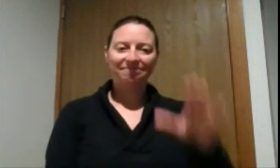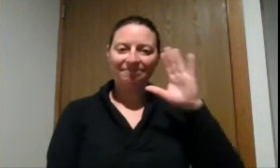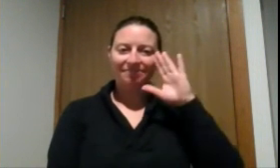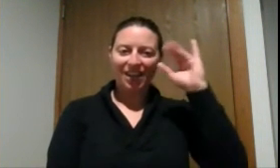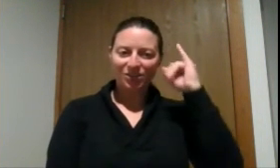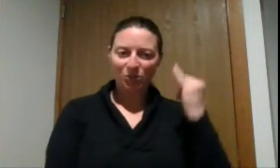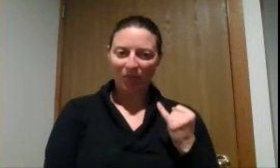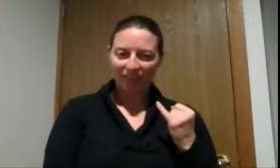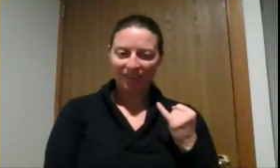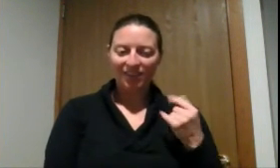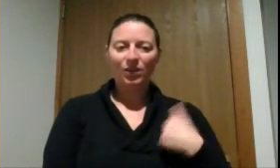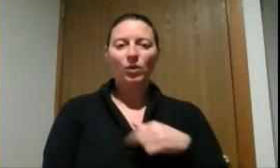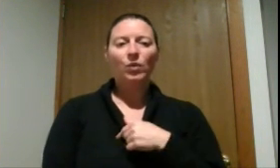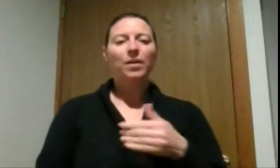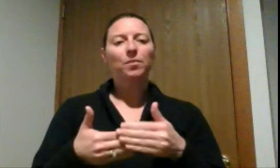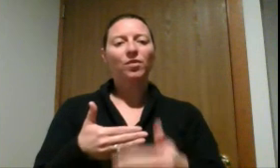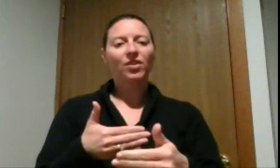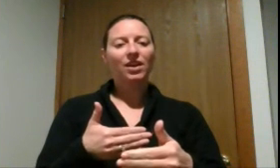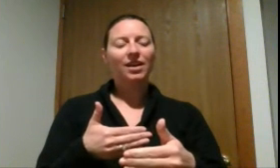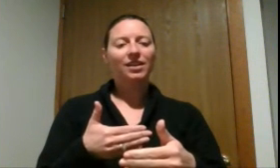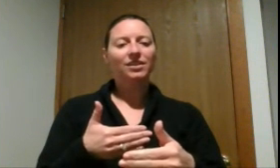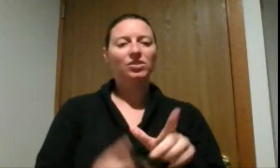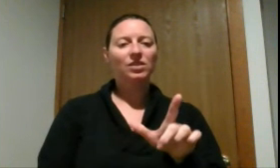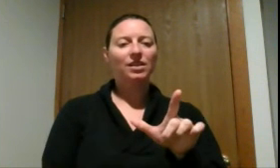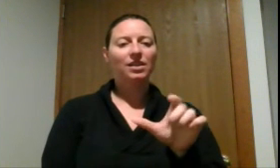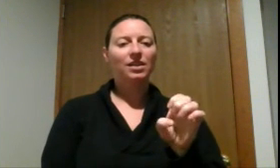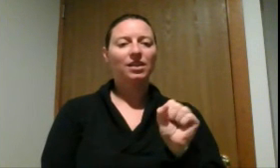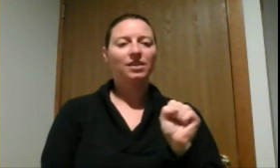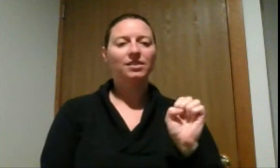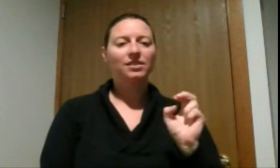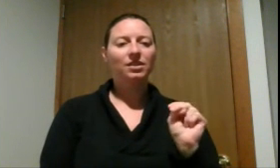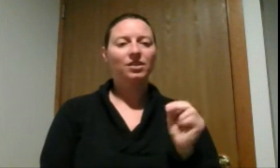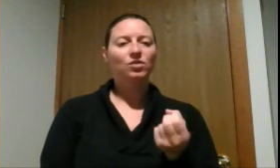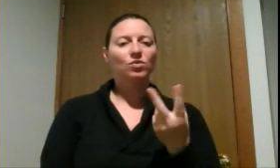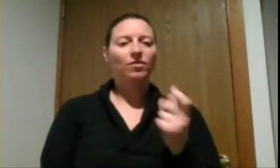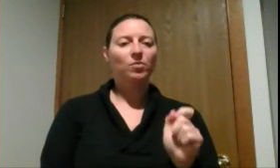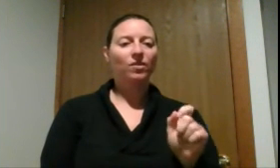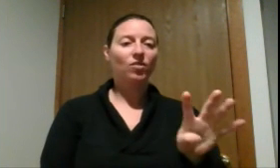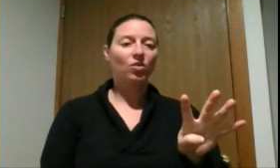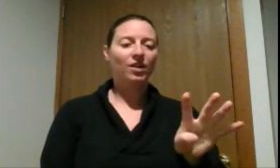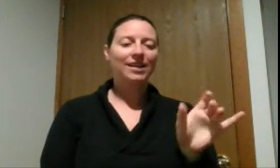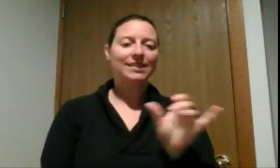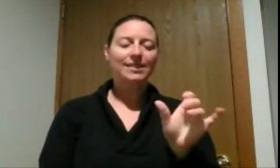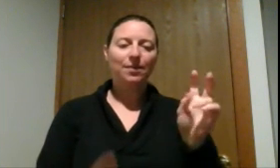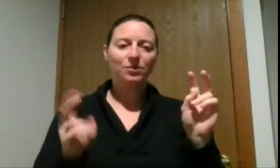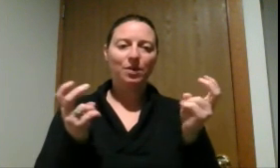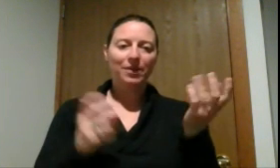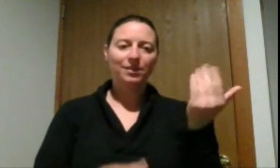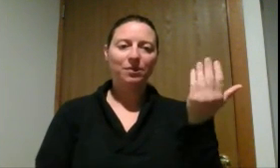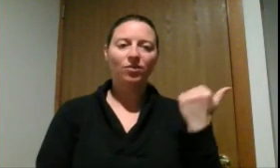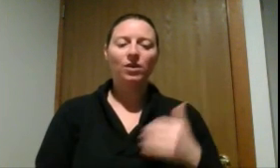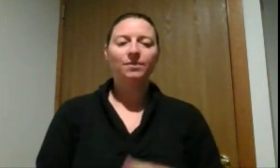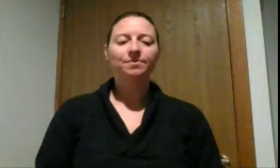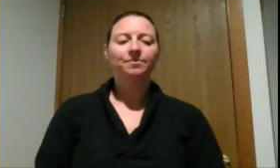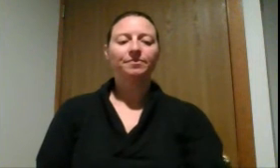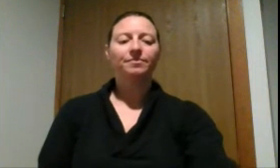Hi Julie, we're going to be moving on to lesson 12.4 today. Same topic, data displays and measures of